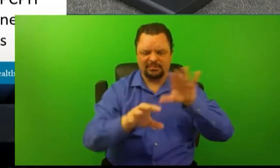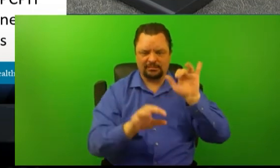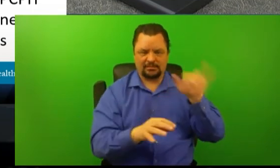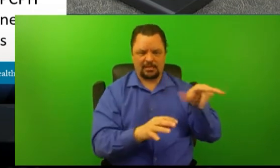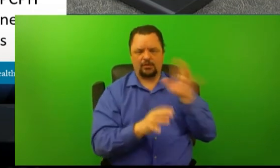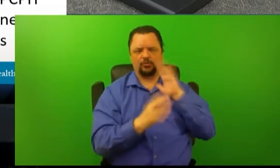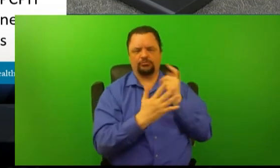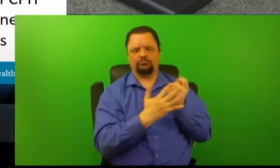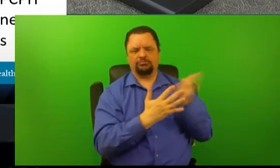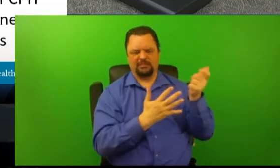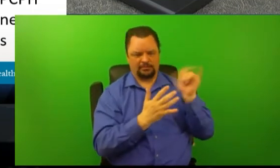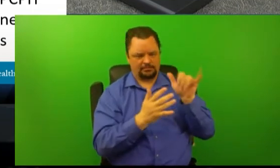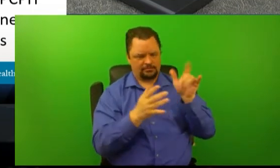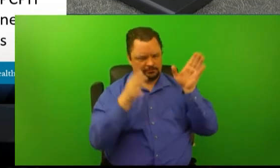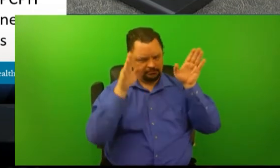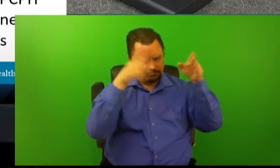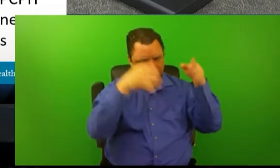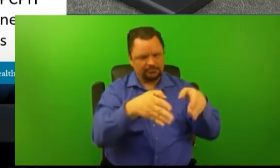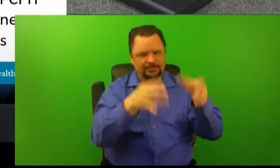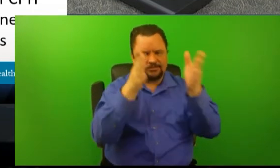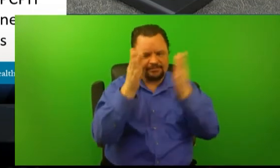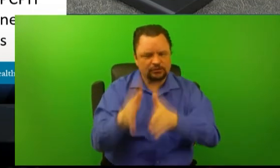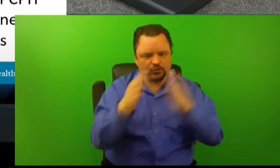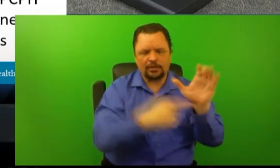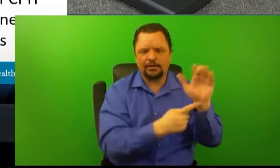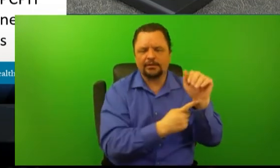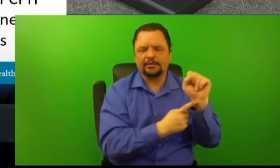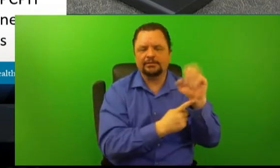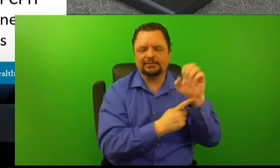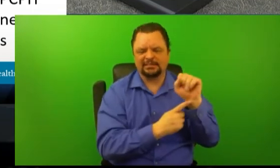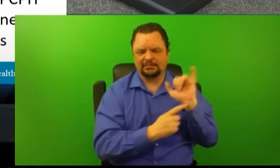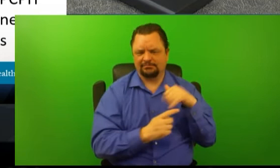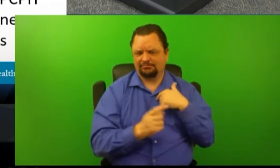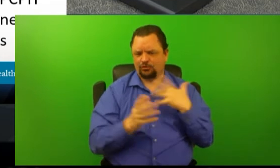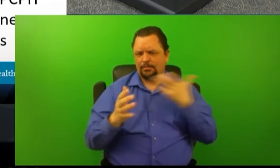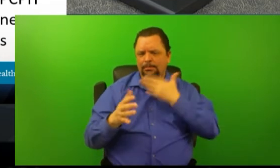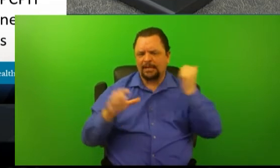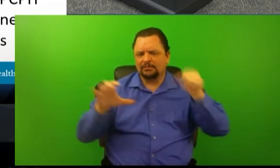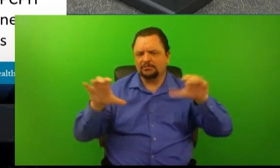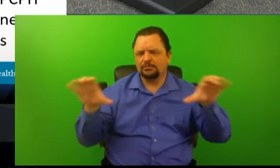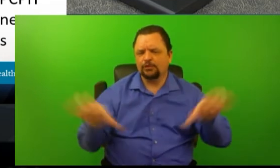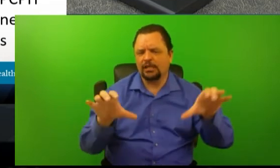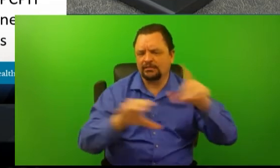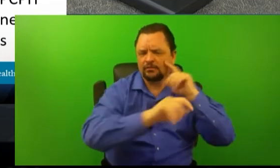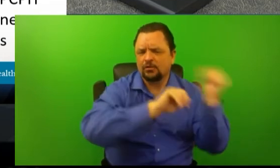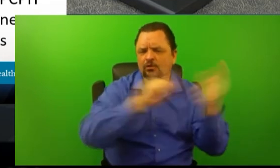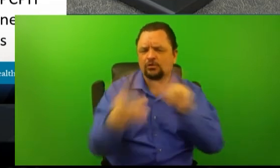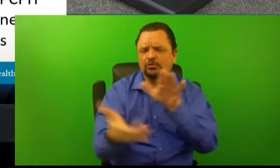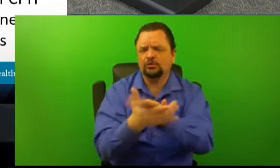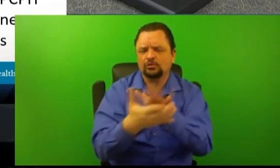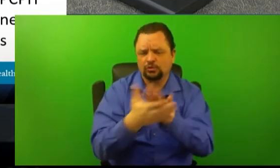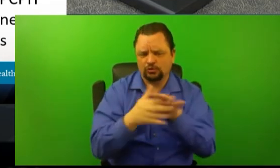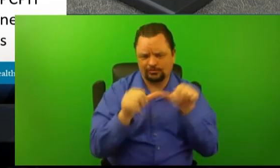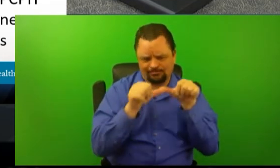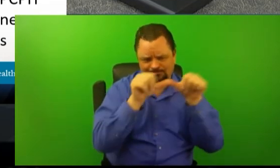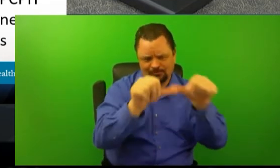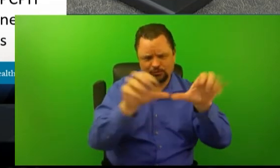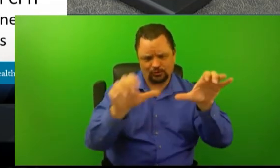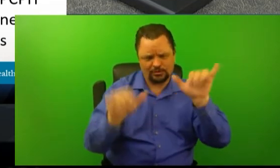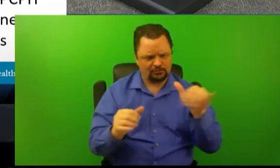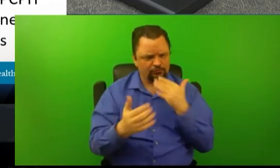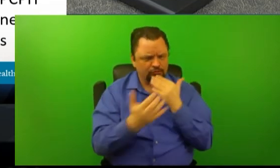practice for those who wish to continue it, as it's a great way to communicate kind of what's happening within the school setting to parents